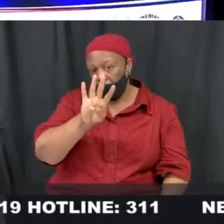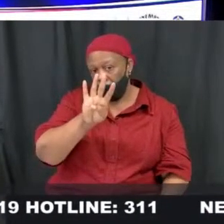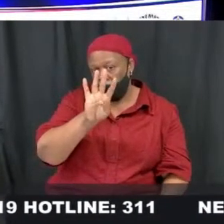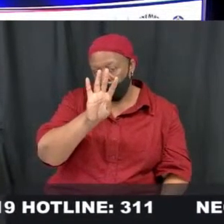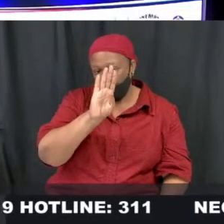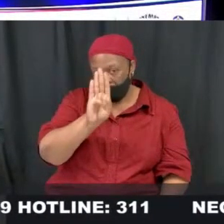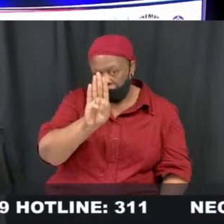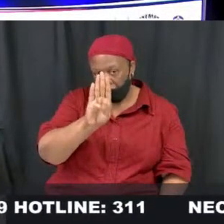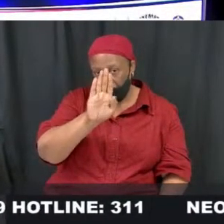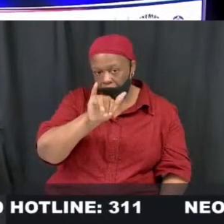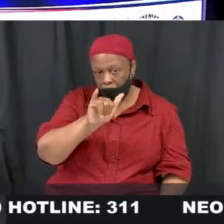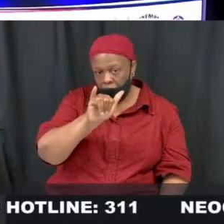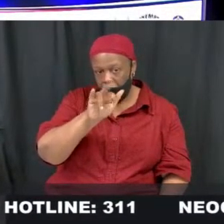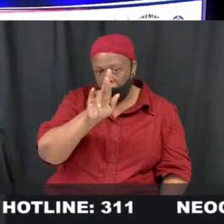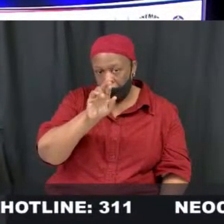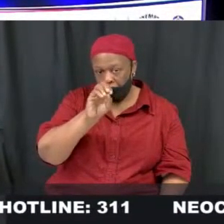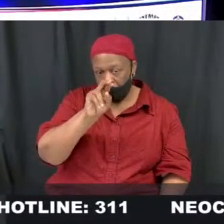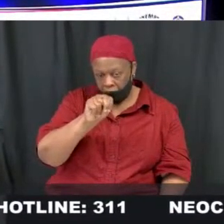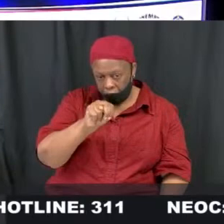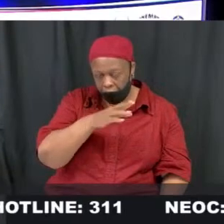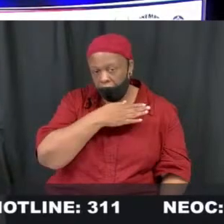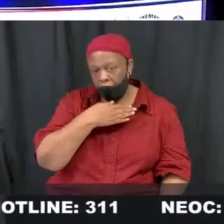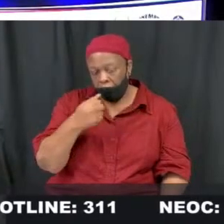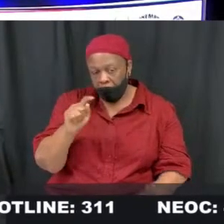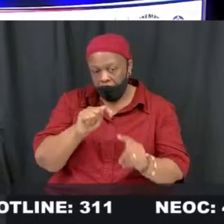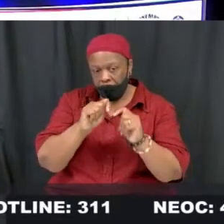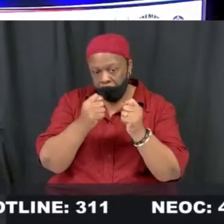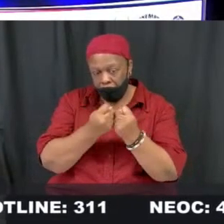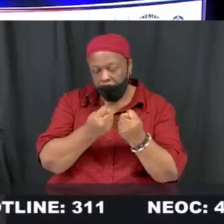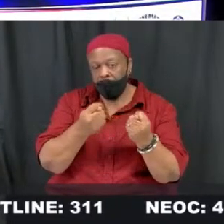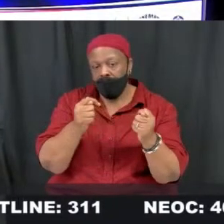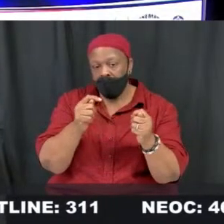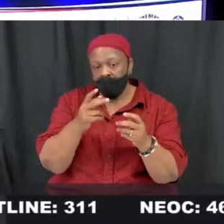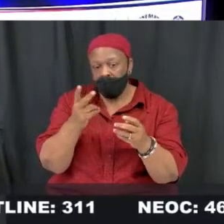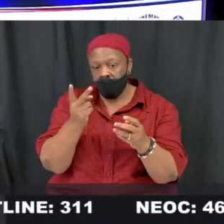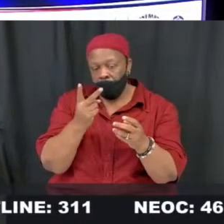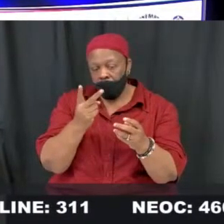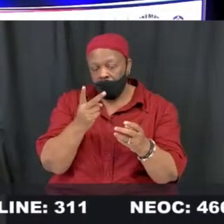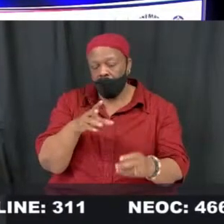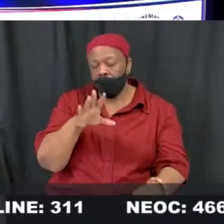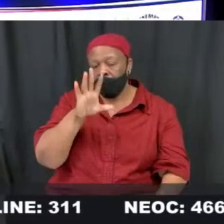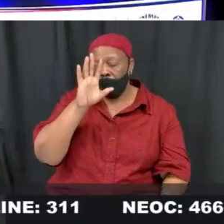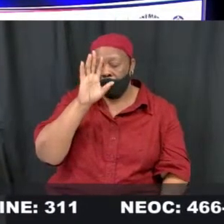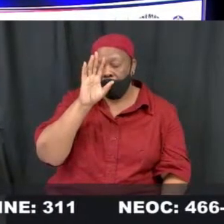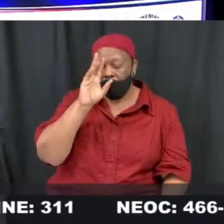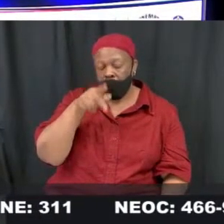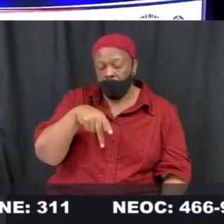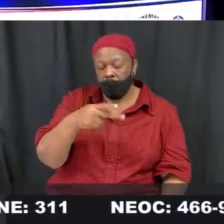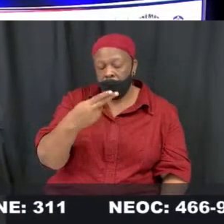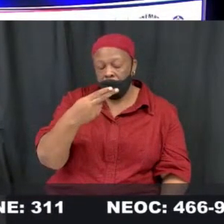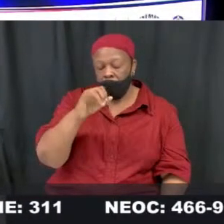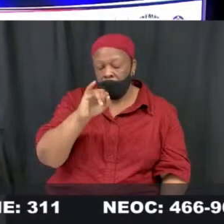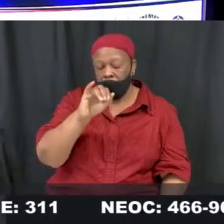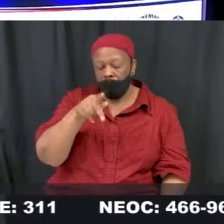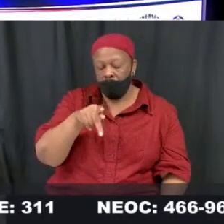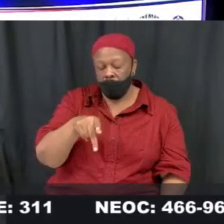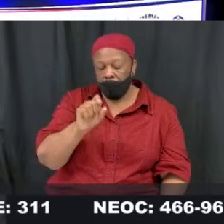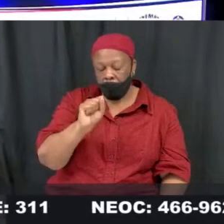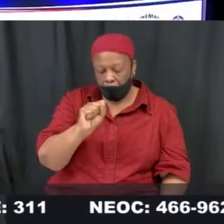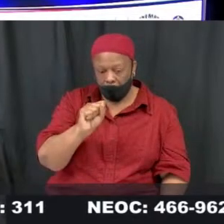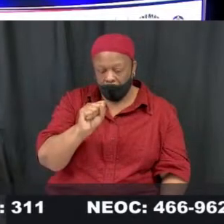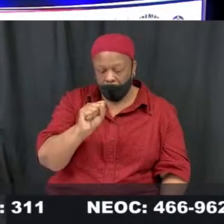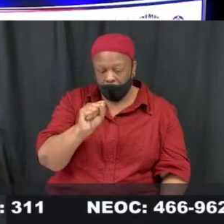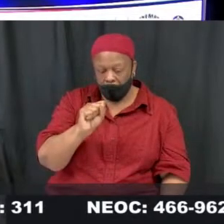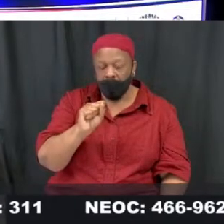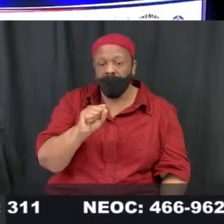Honorable Wendy Phipps. The chair is our Attorney General, the Honorable Vincent Byron. I